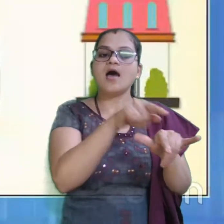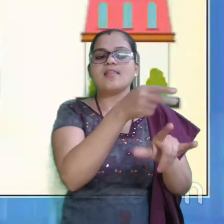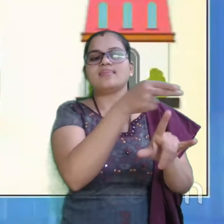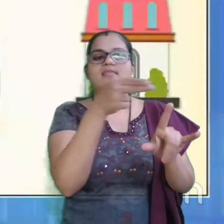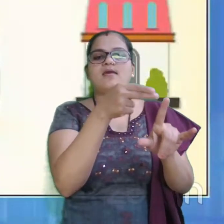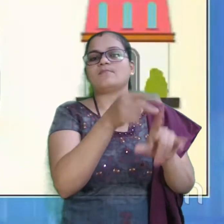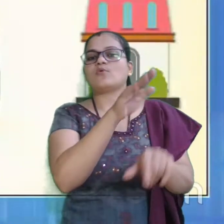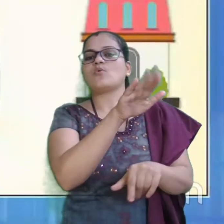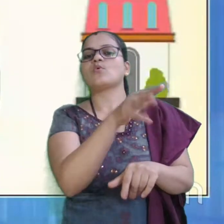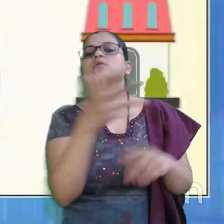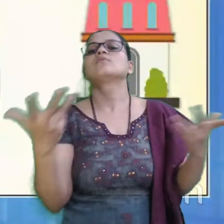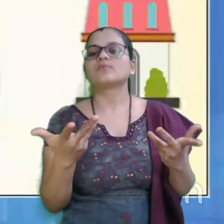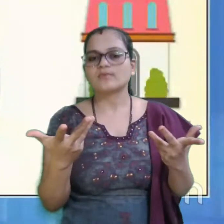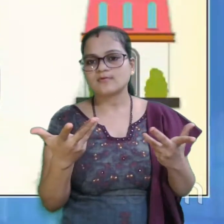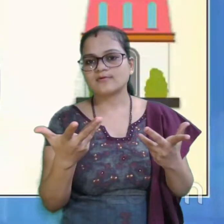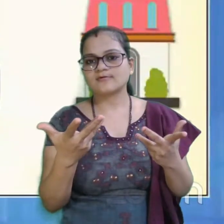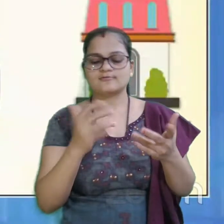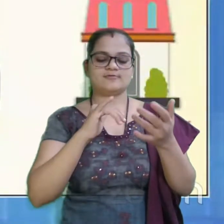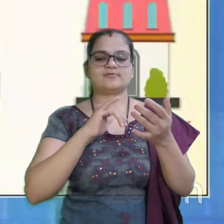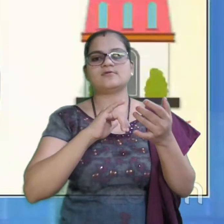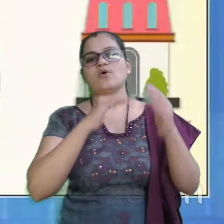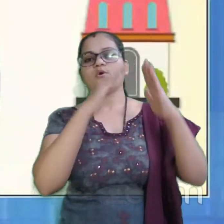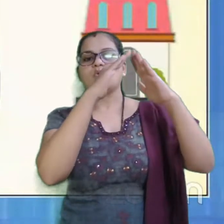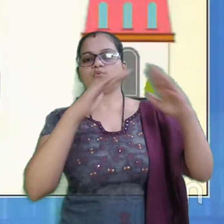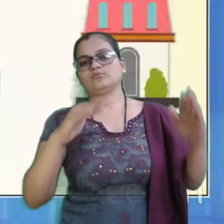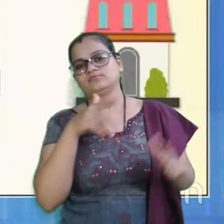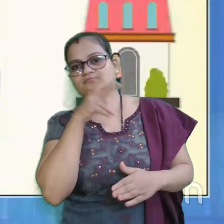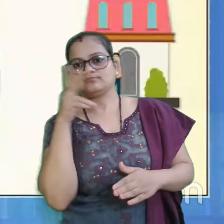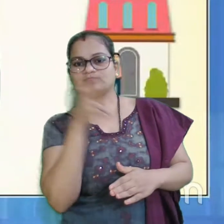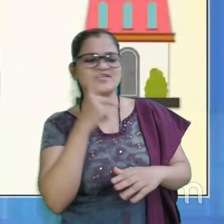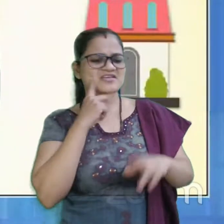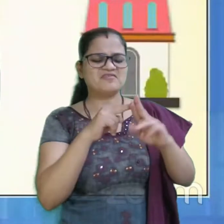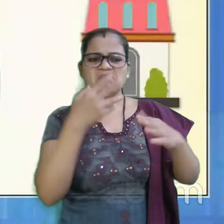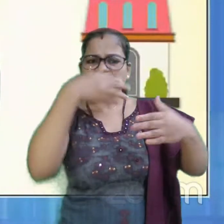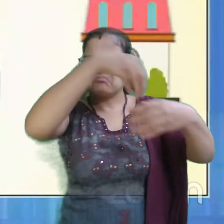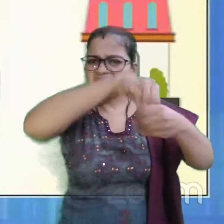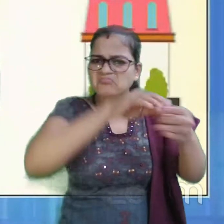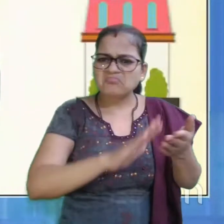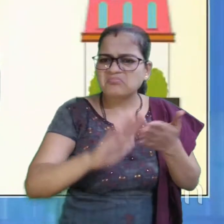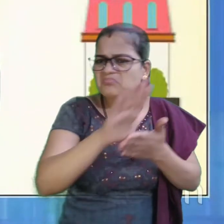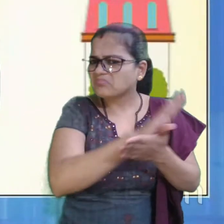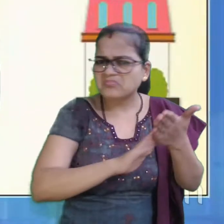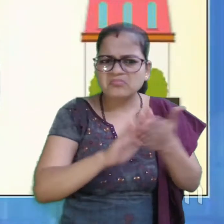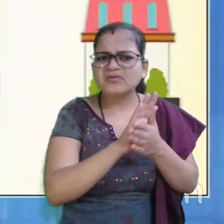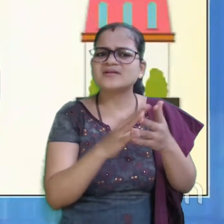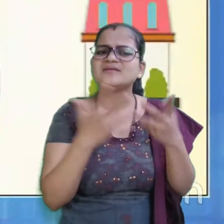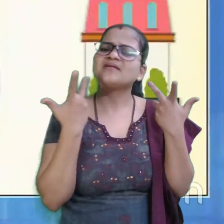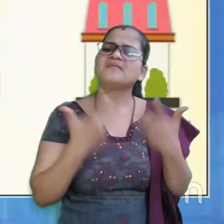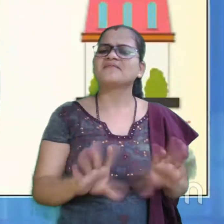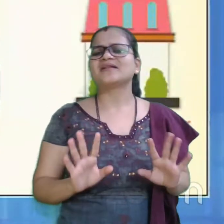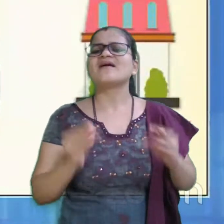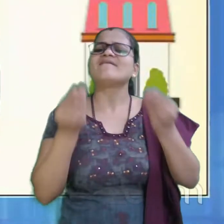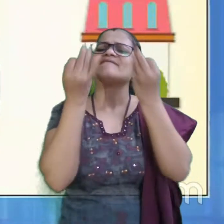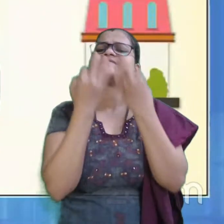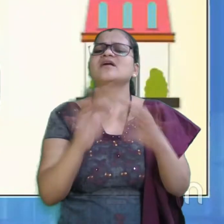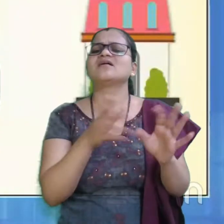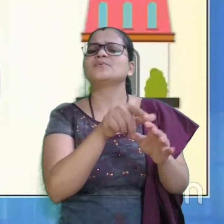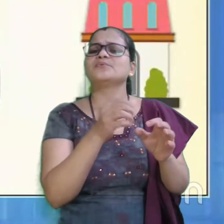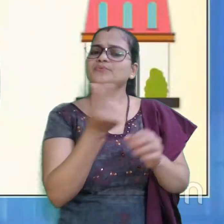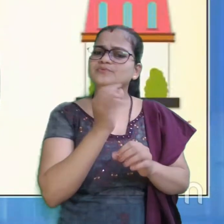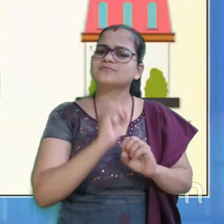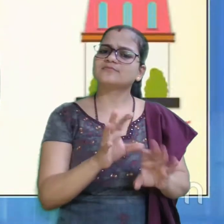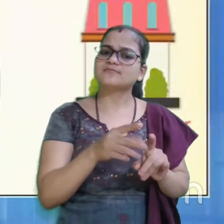house, then it is called a house, a place of living. If there is no owner in the house, if no one resides in the house is